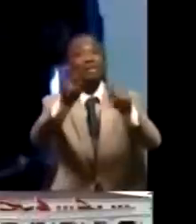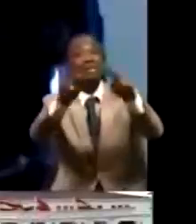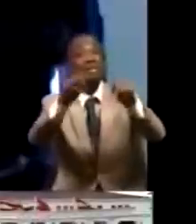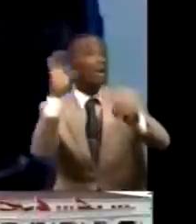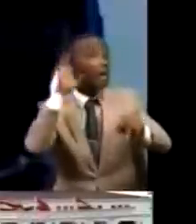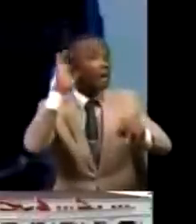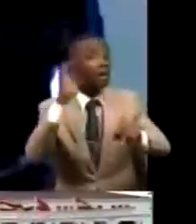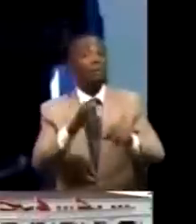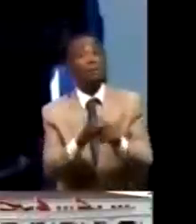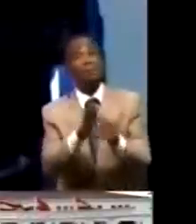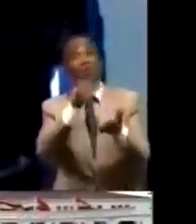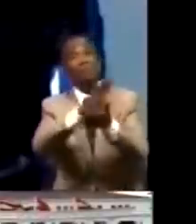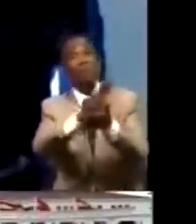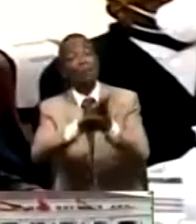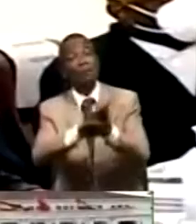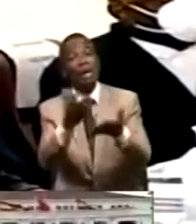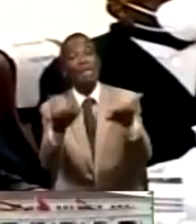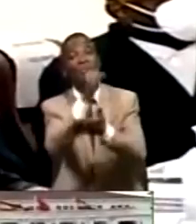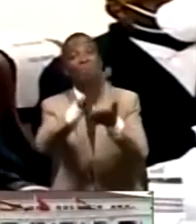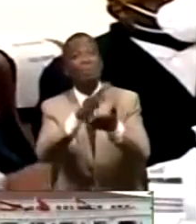Now, prior to